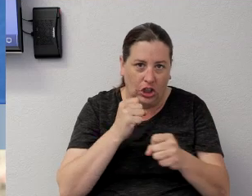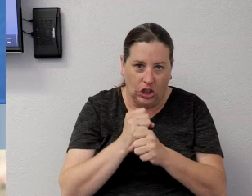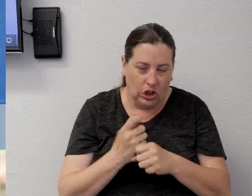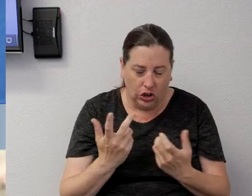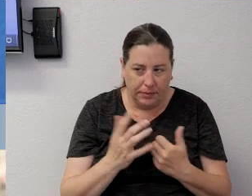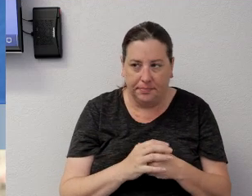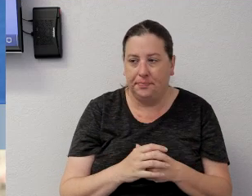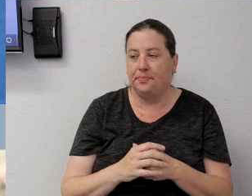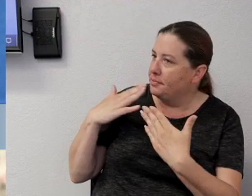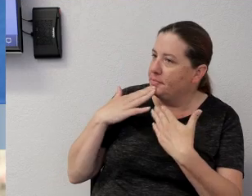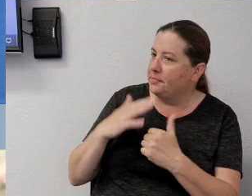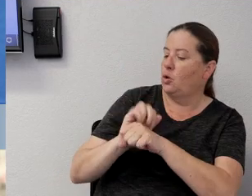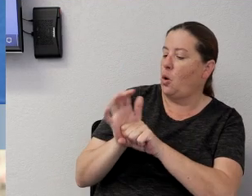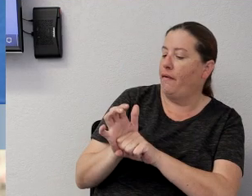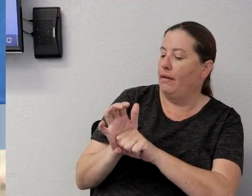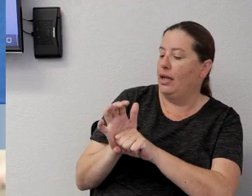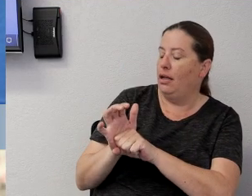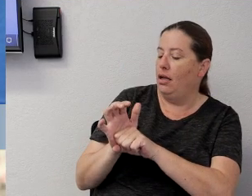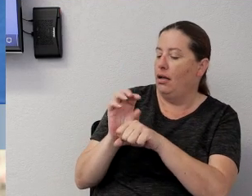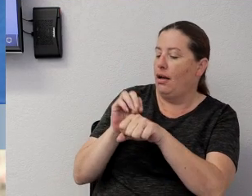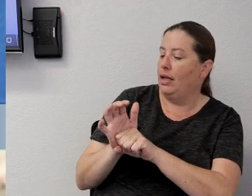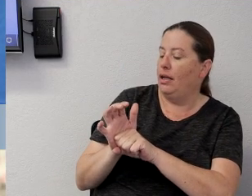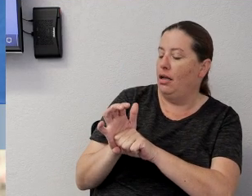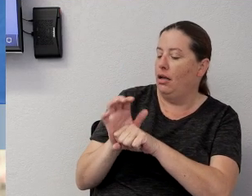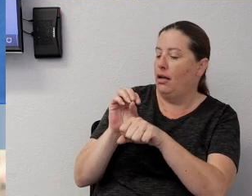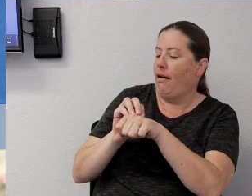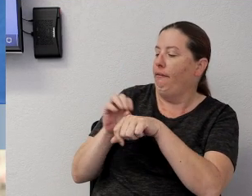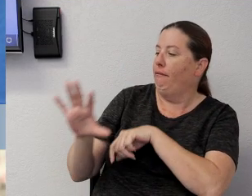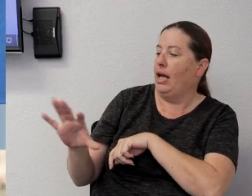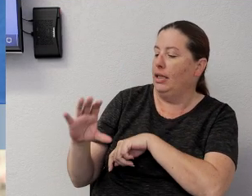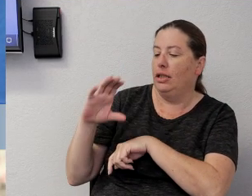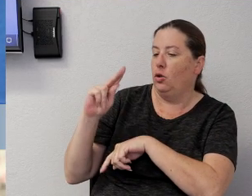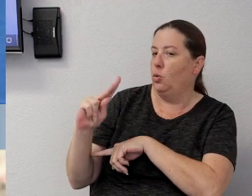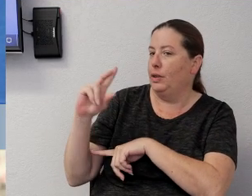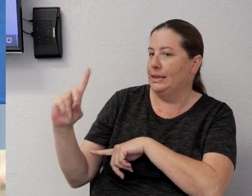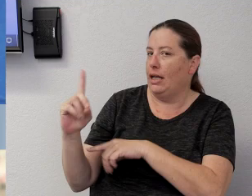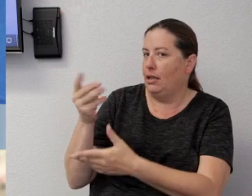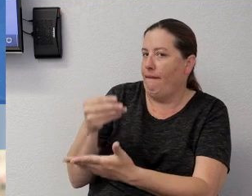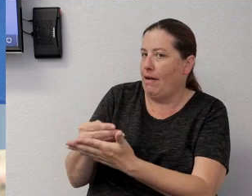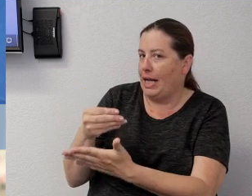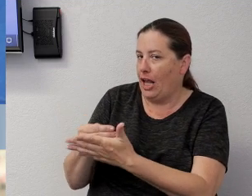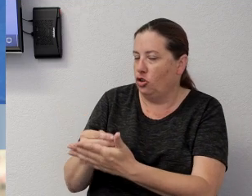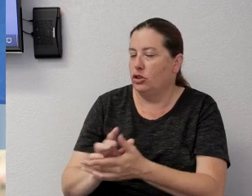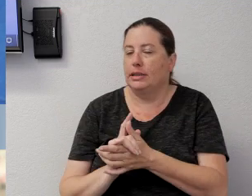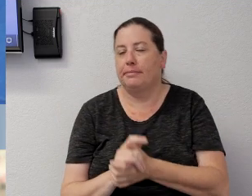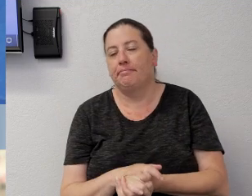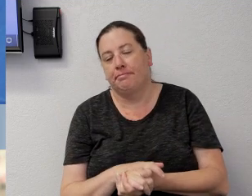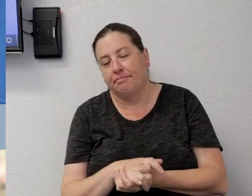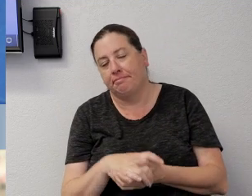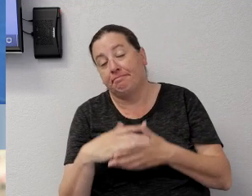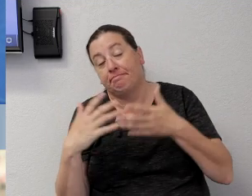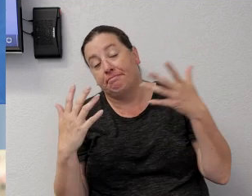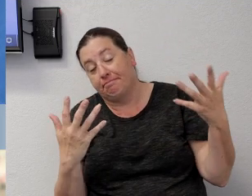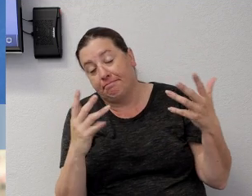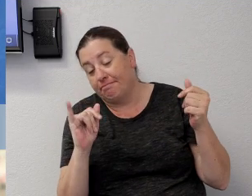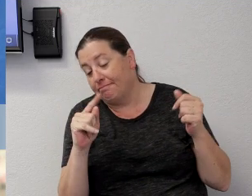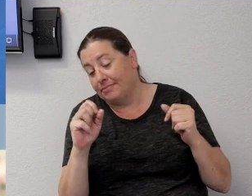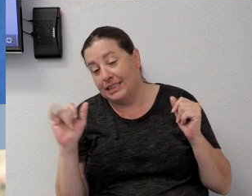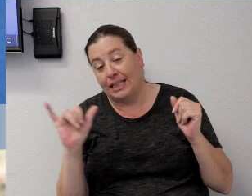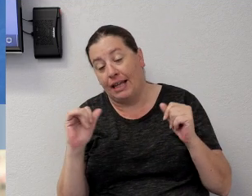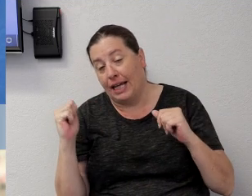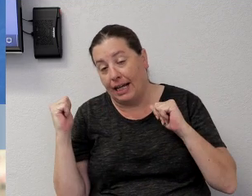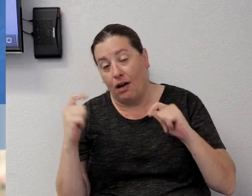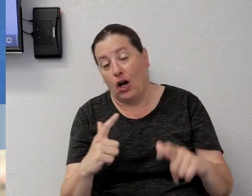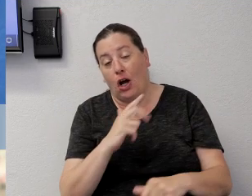So how has COVID affected Quia Delta financially? It is like every hospital across the